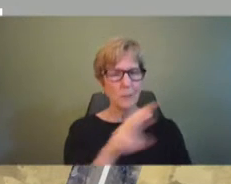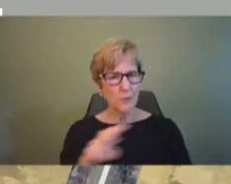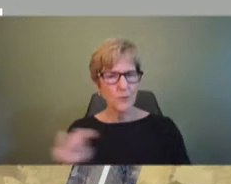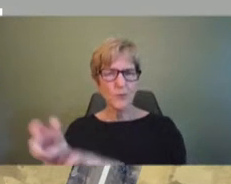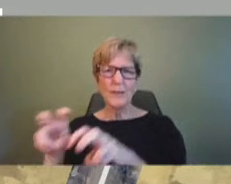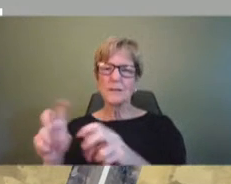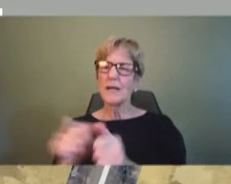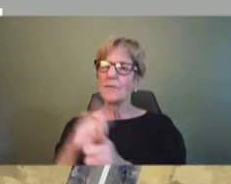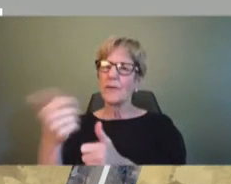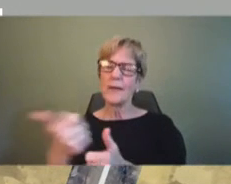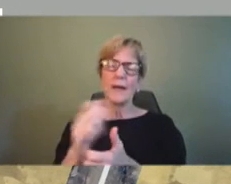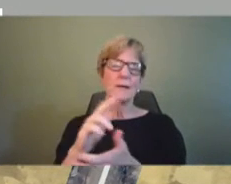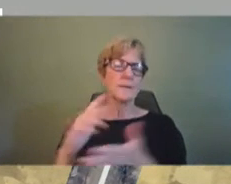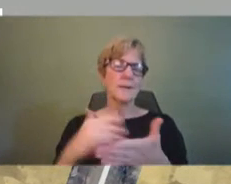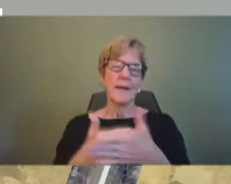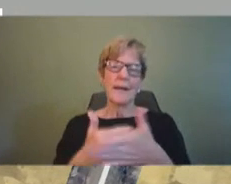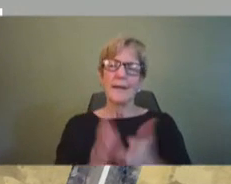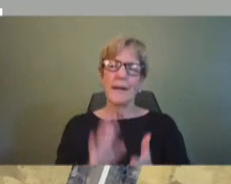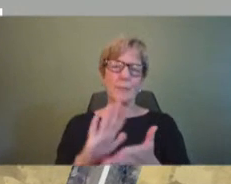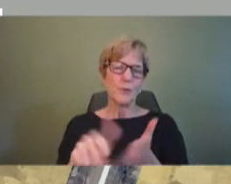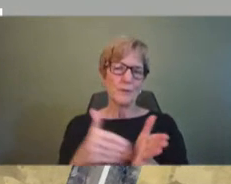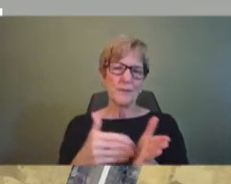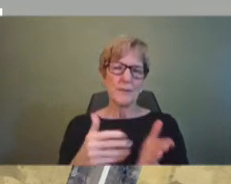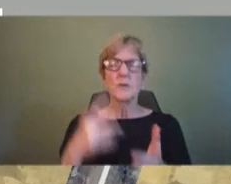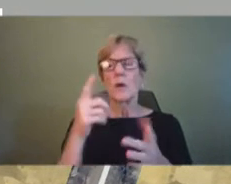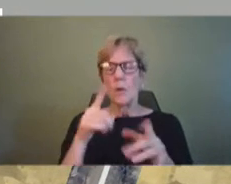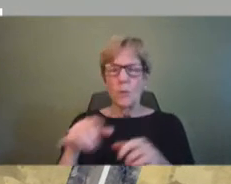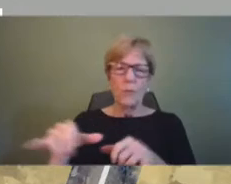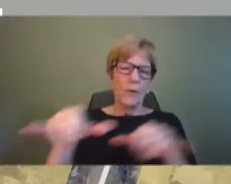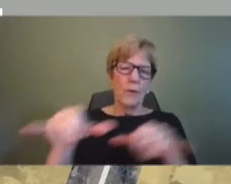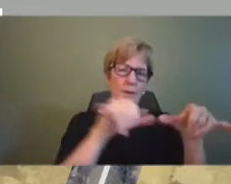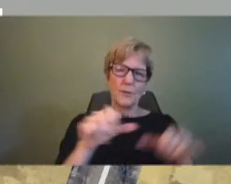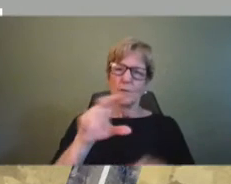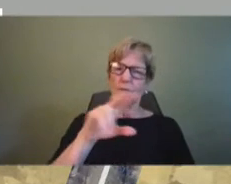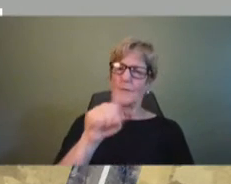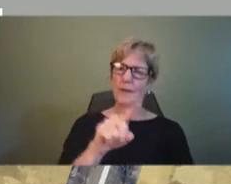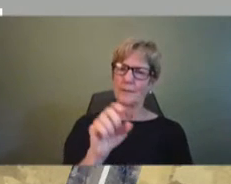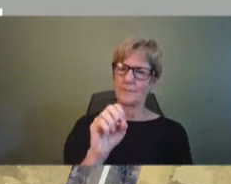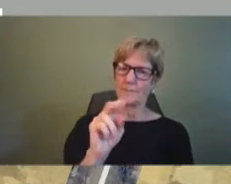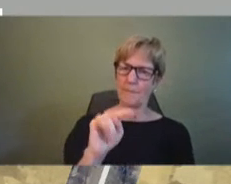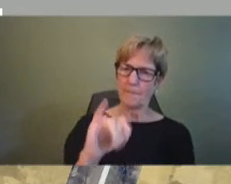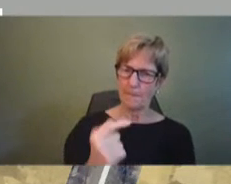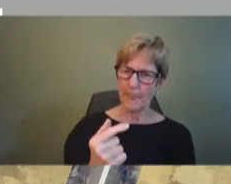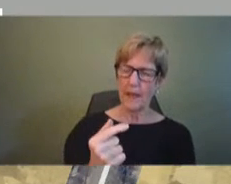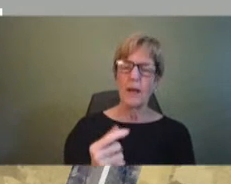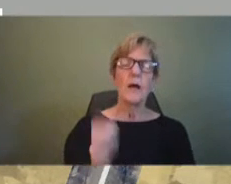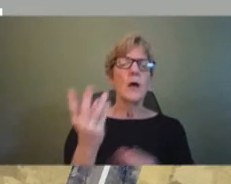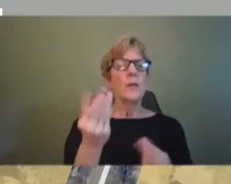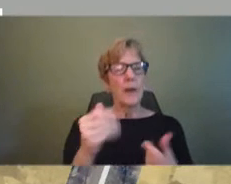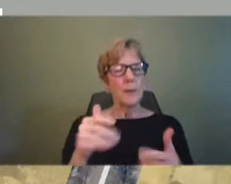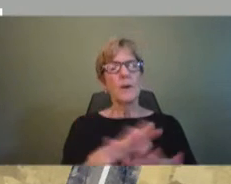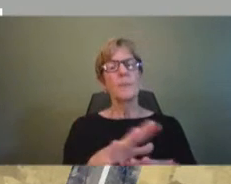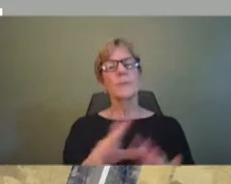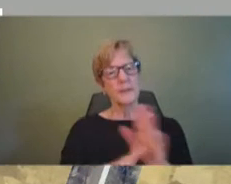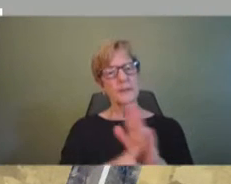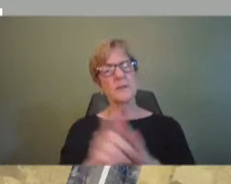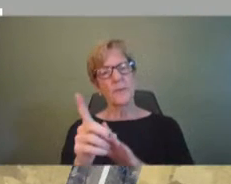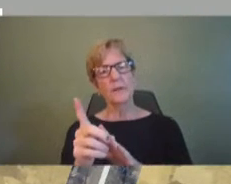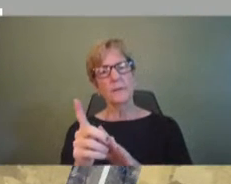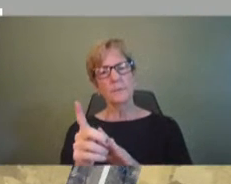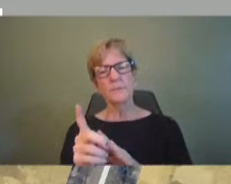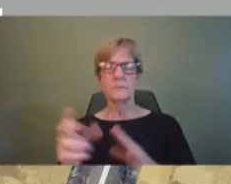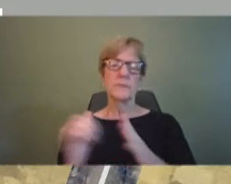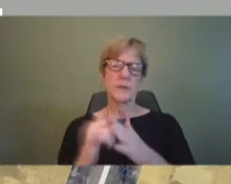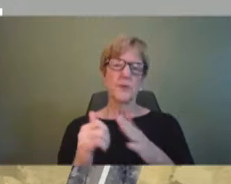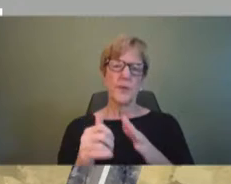Neighborhood Center so we'll have one unified zoning District to work under uh and those properties can be developed by right uh under that neighborhood center